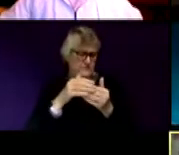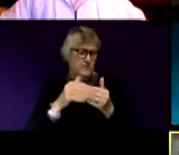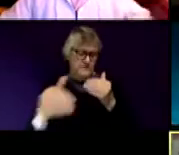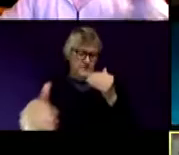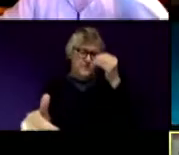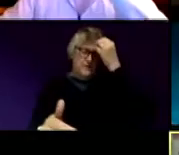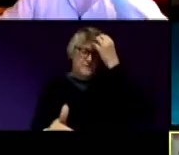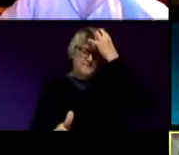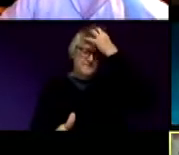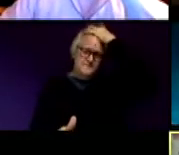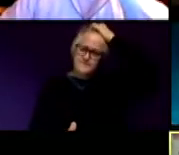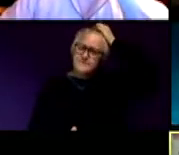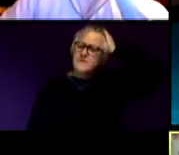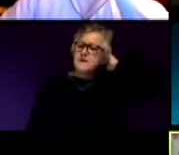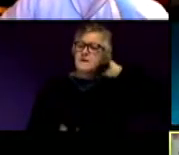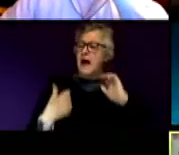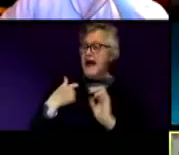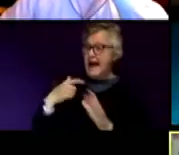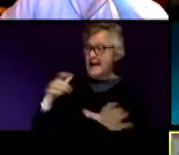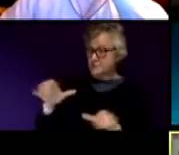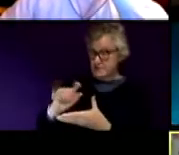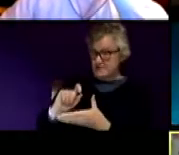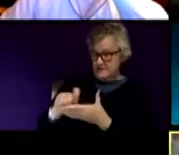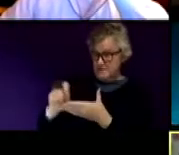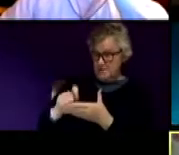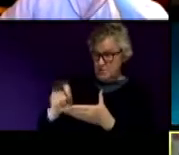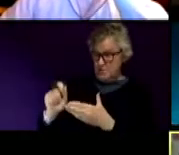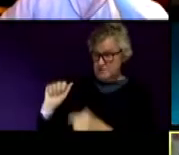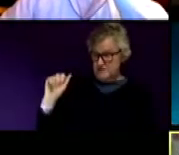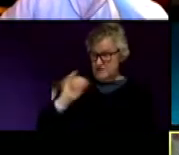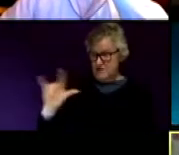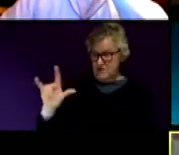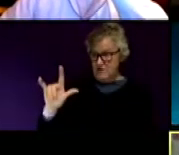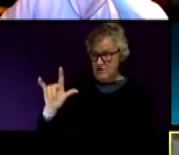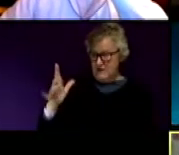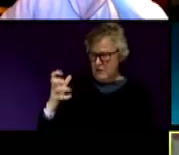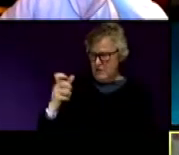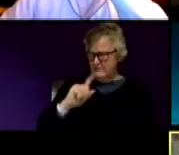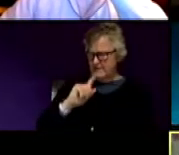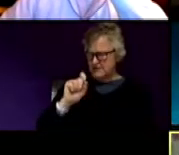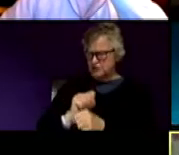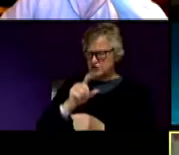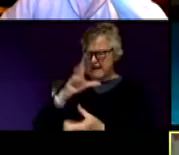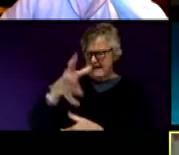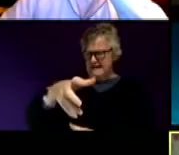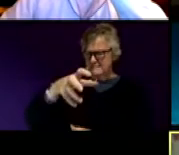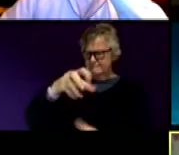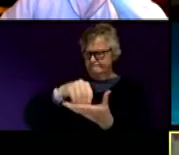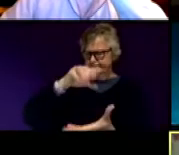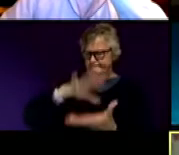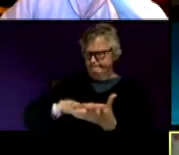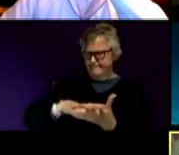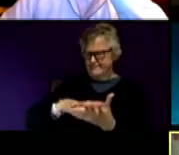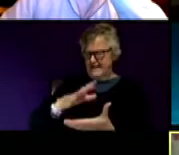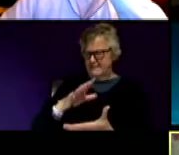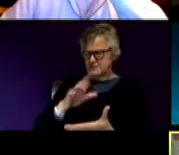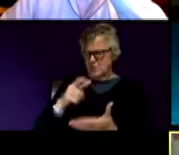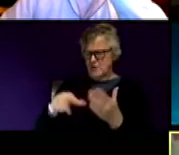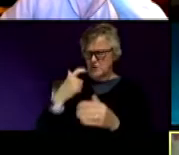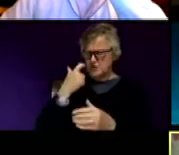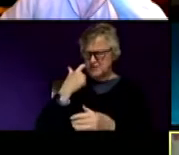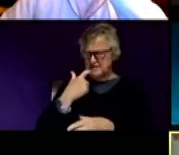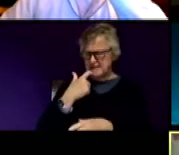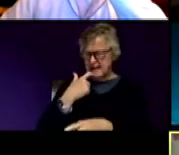I'm doing the notes, y'all. And so I just want to make sure I've captured this, because I heard a couple of things.